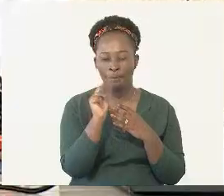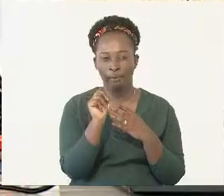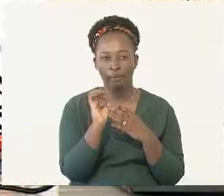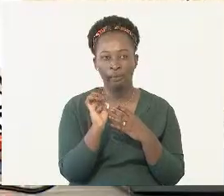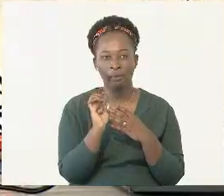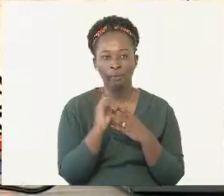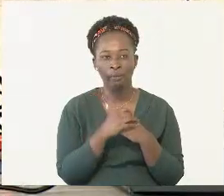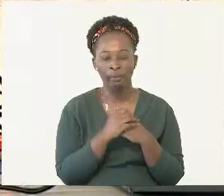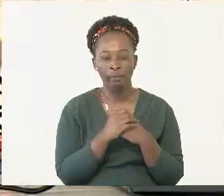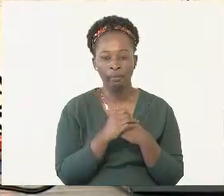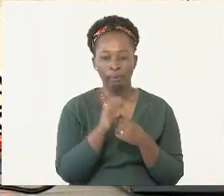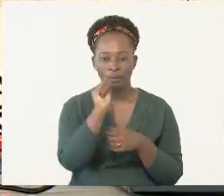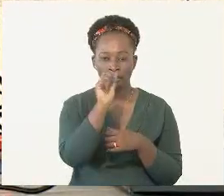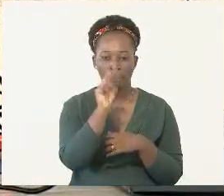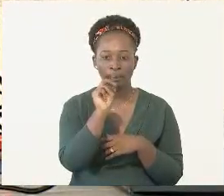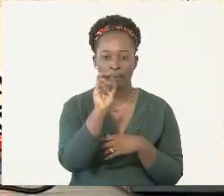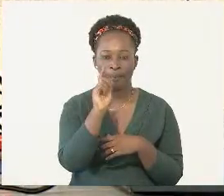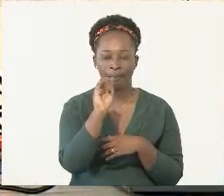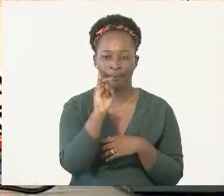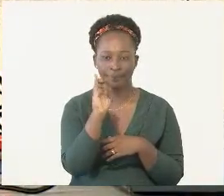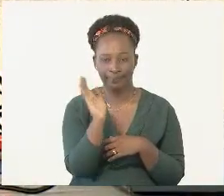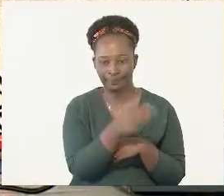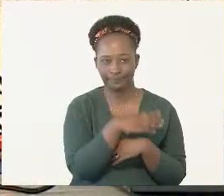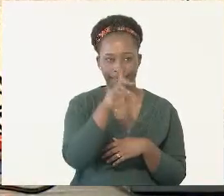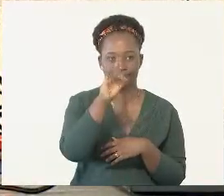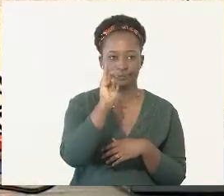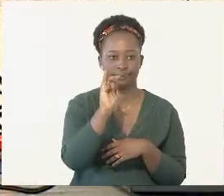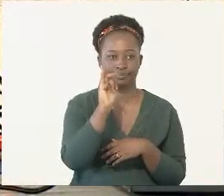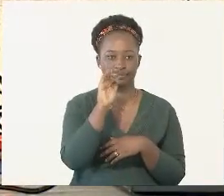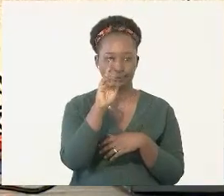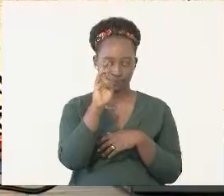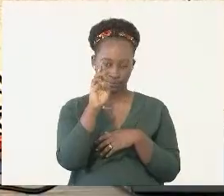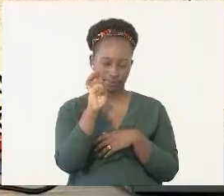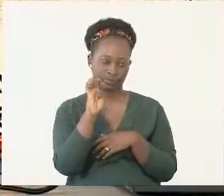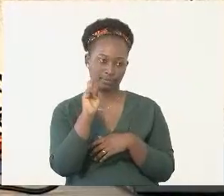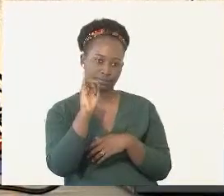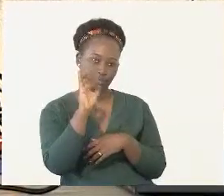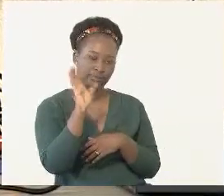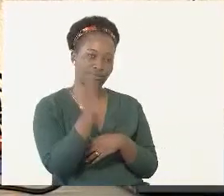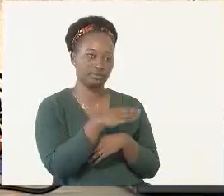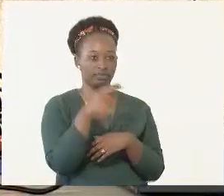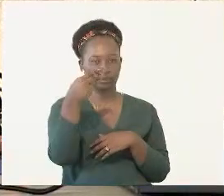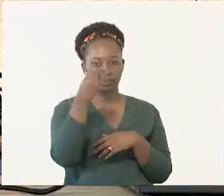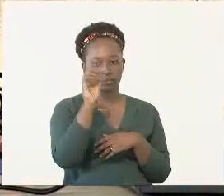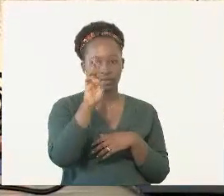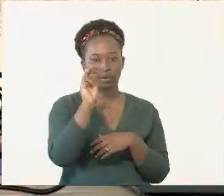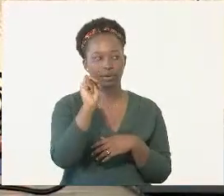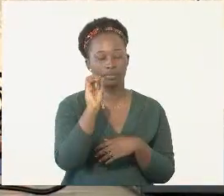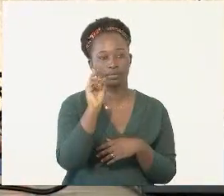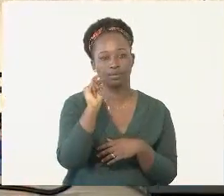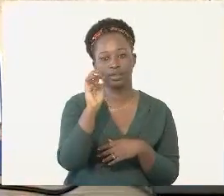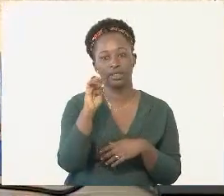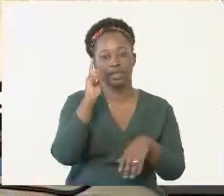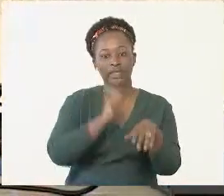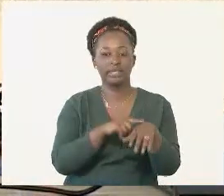What does it do? Once the pituitary gland detects the water is passing through, there is excess water passing